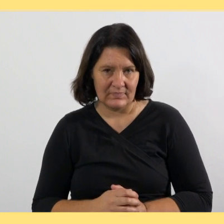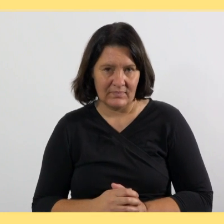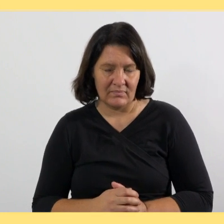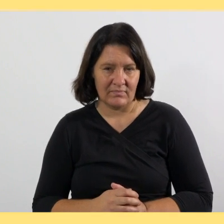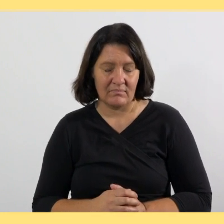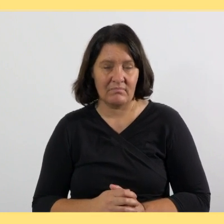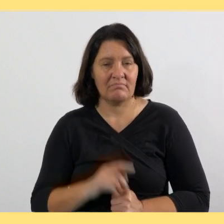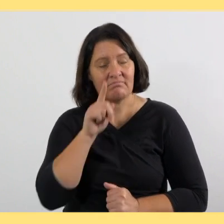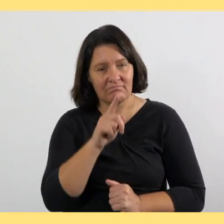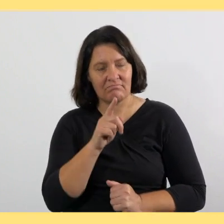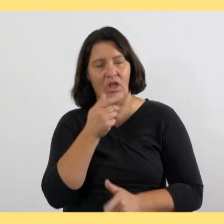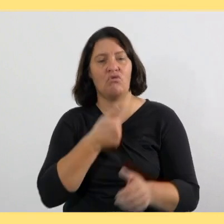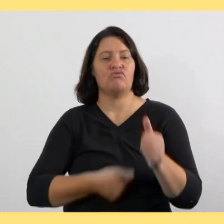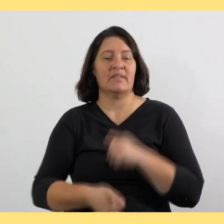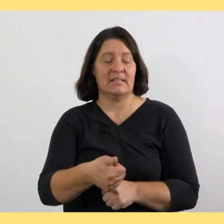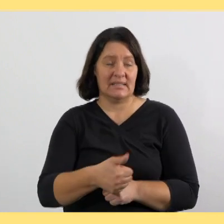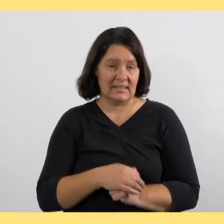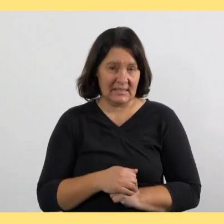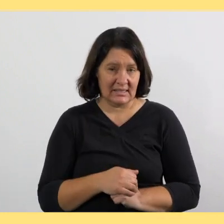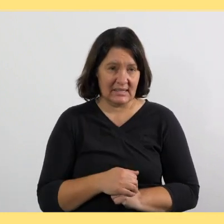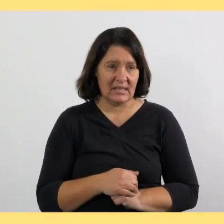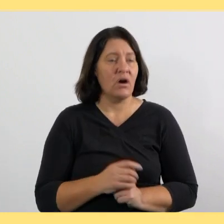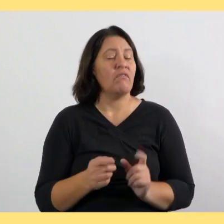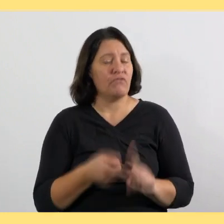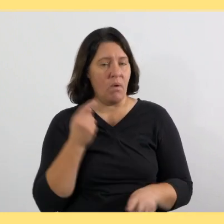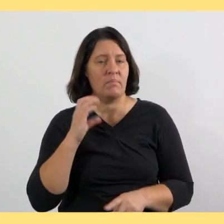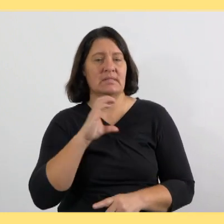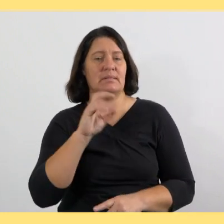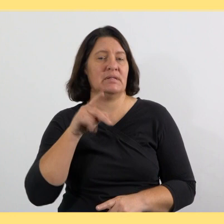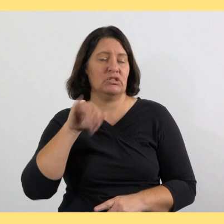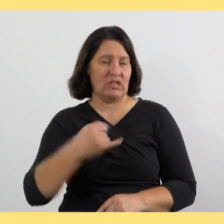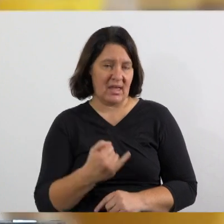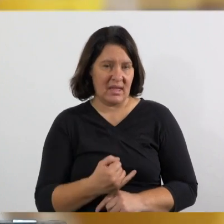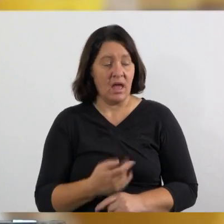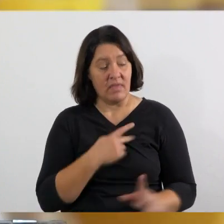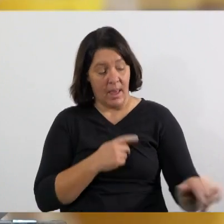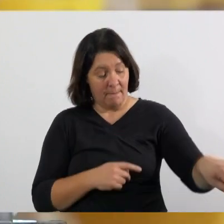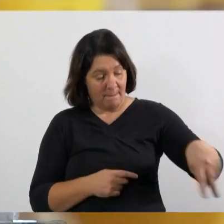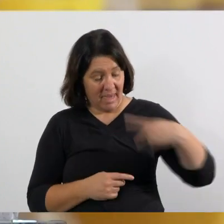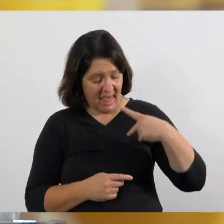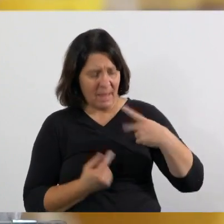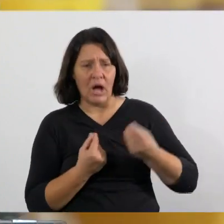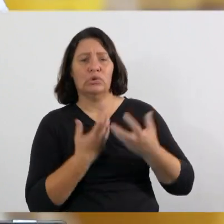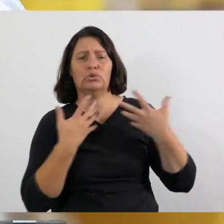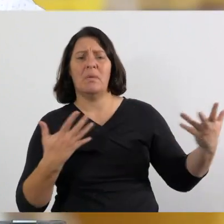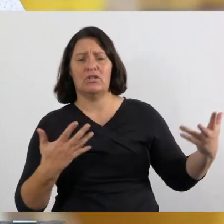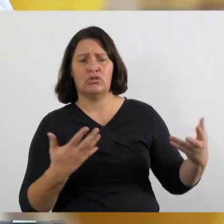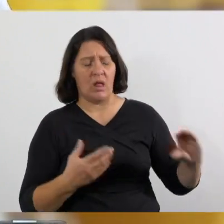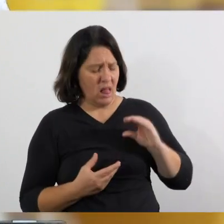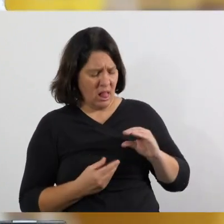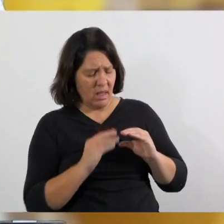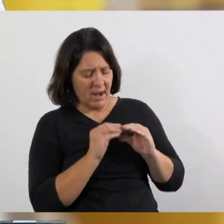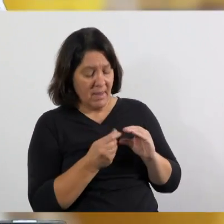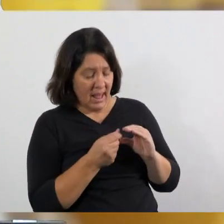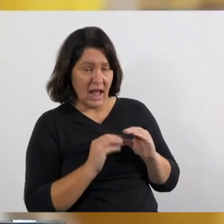1,800. This is the refund from the CPJ. Debtors paid us, but they paid us